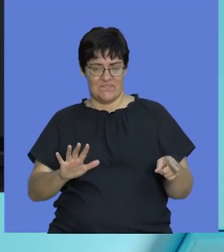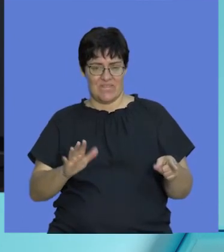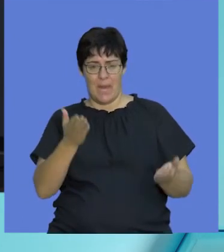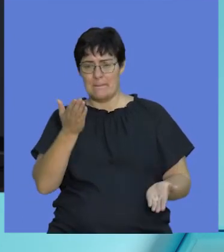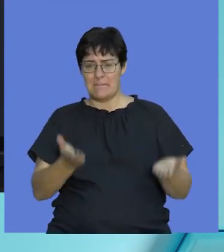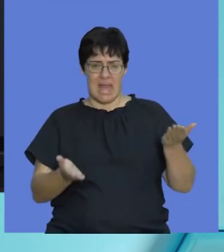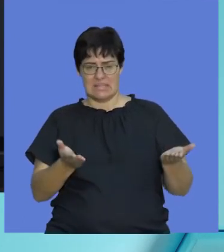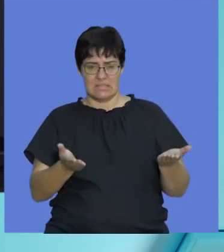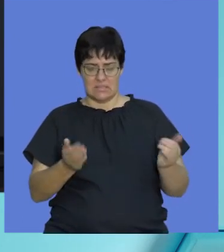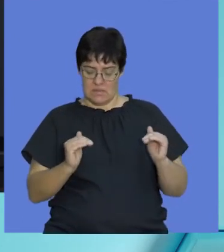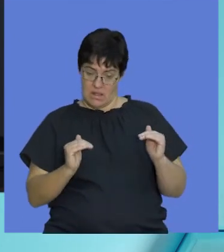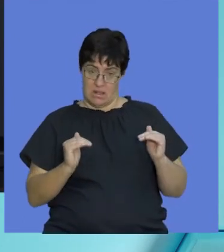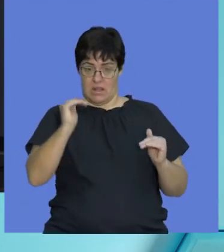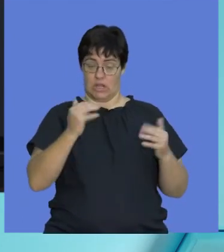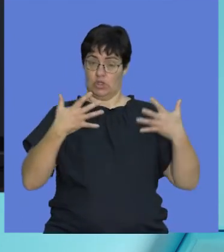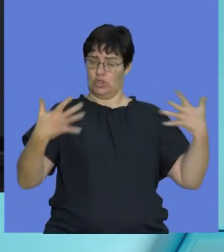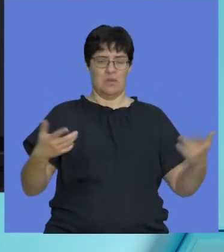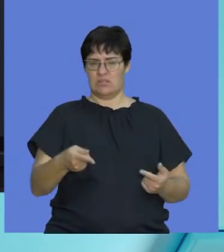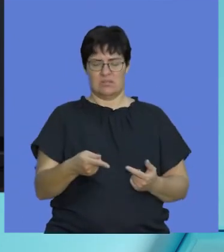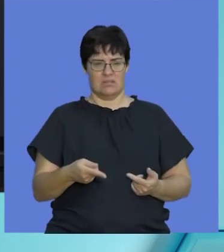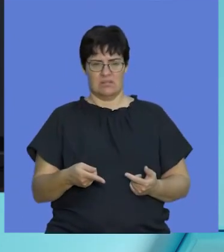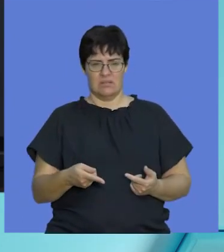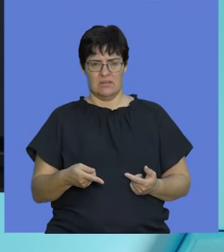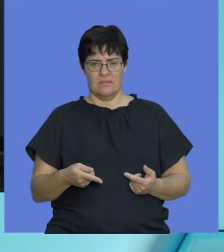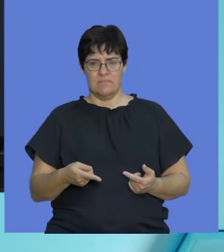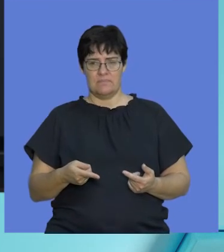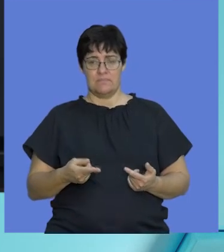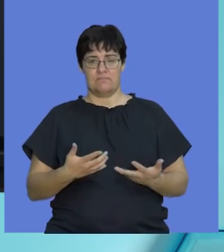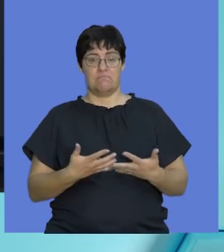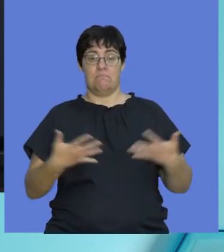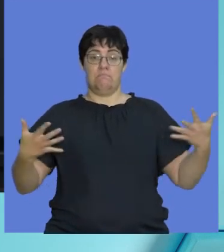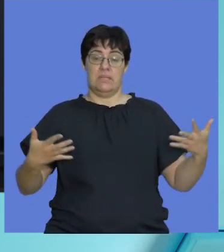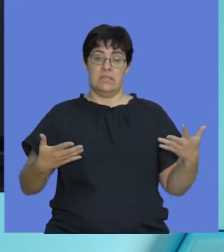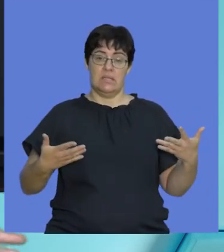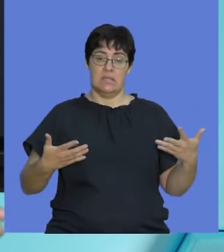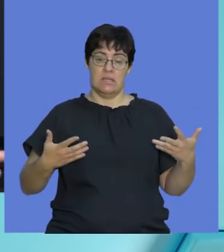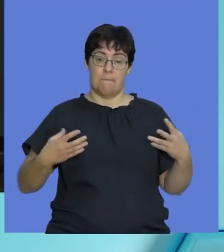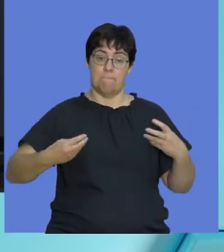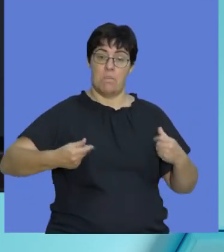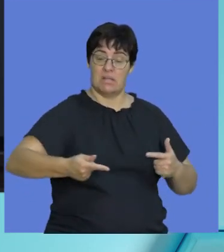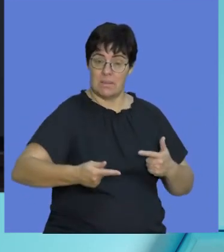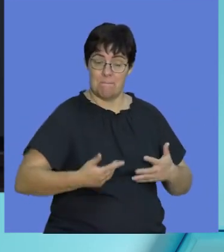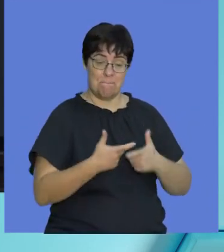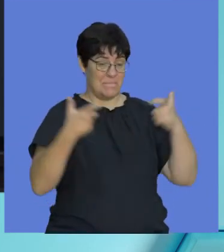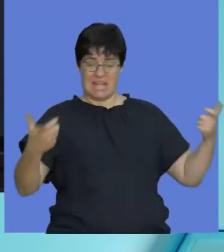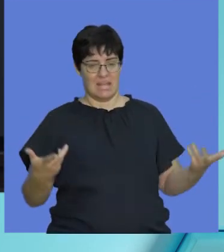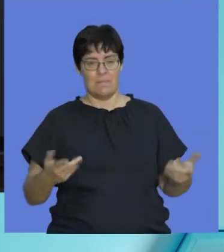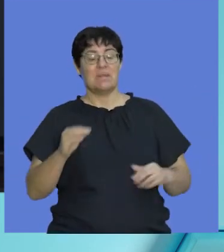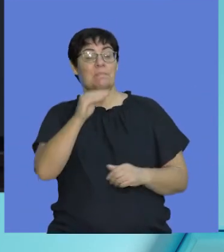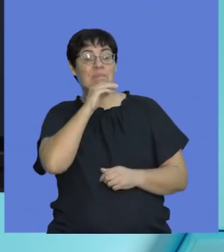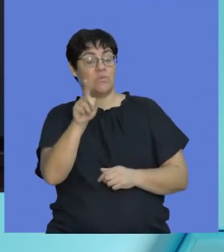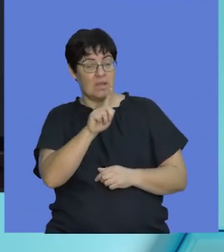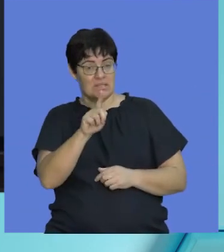the mass didn't increase by that much. So we shouldn't expect a big increase in the momentum. But